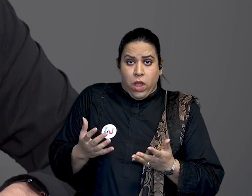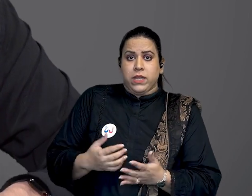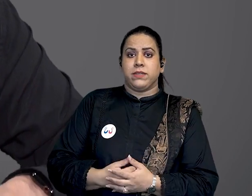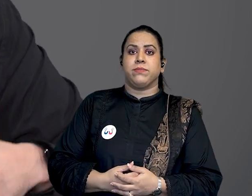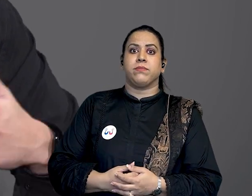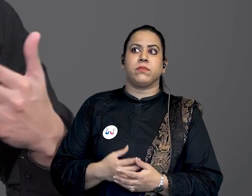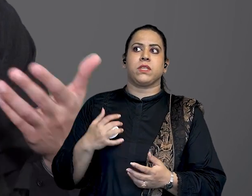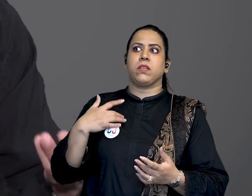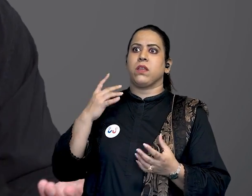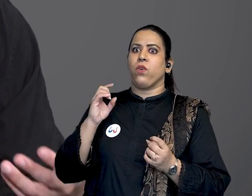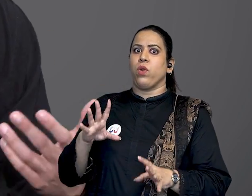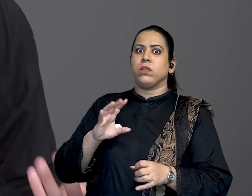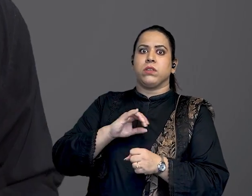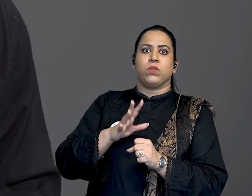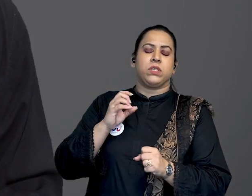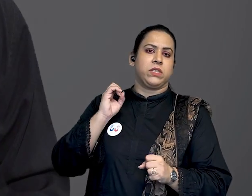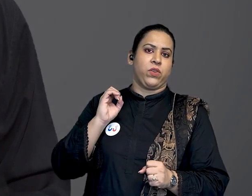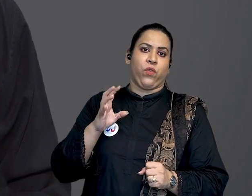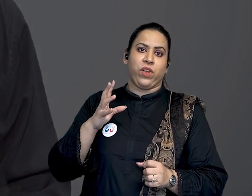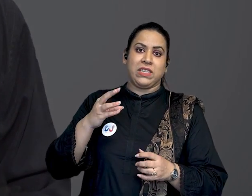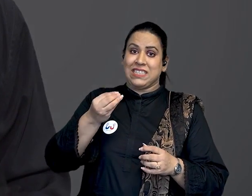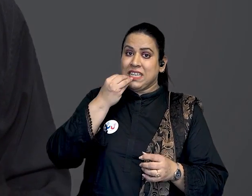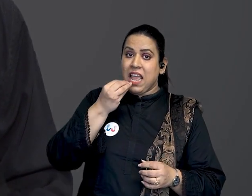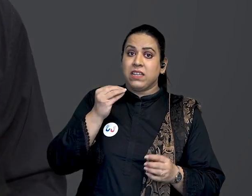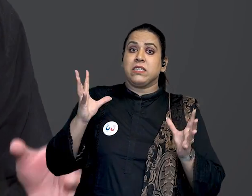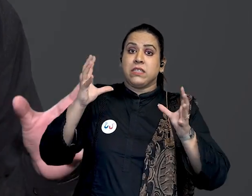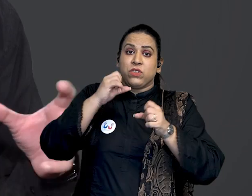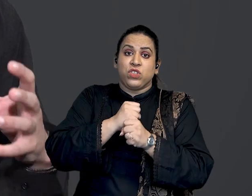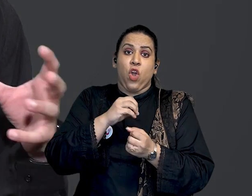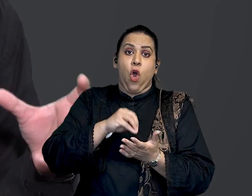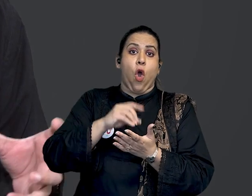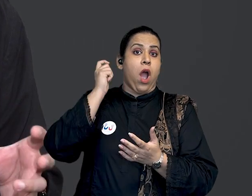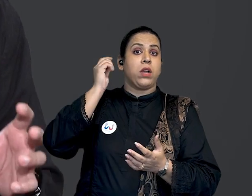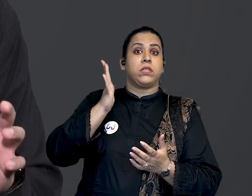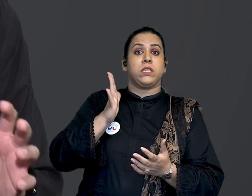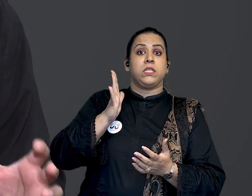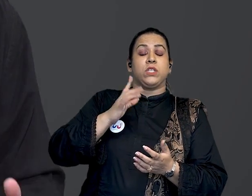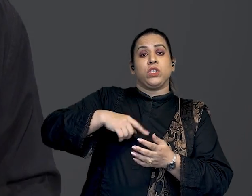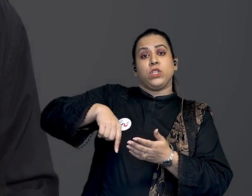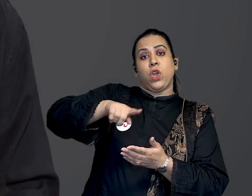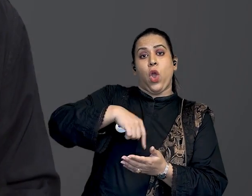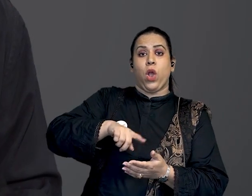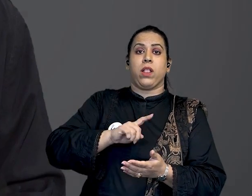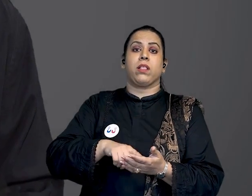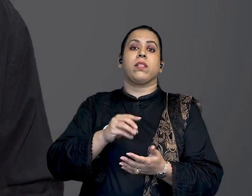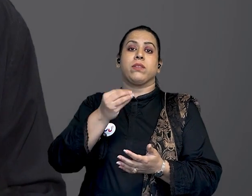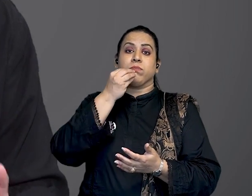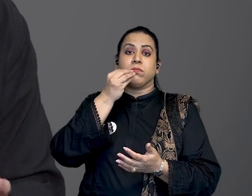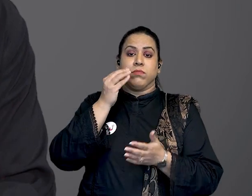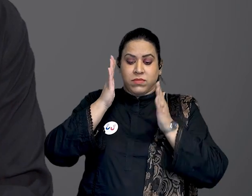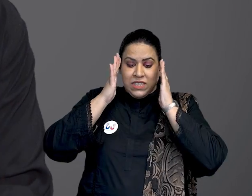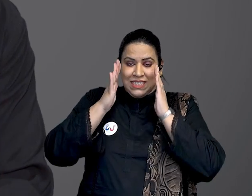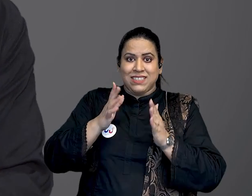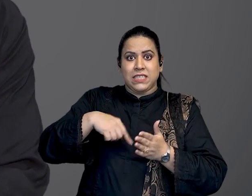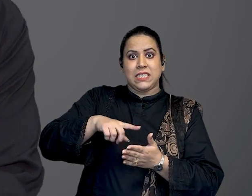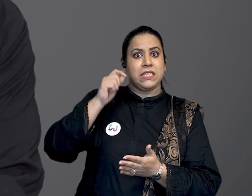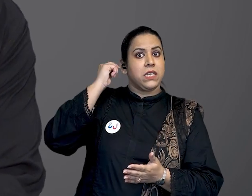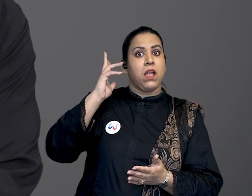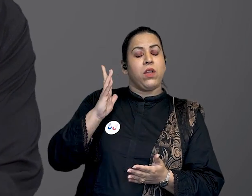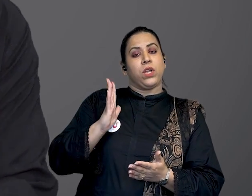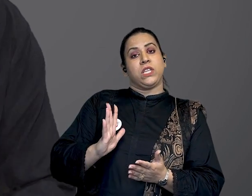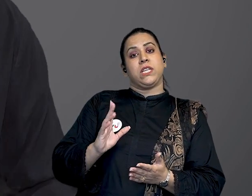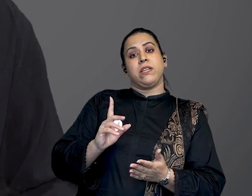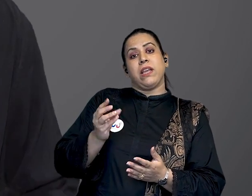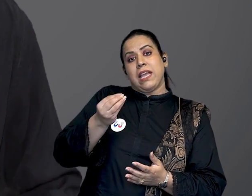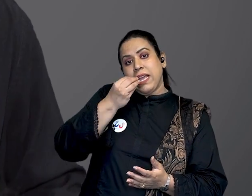caloric deficit? What is your goal and why you want to do that? Once you have these kind of things clear, you lead a life towards